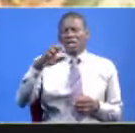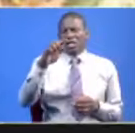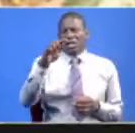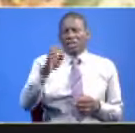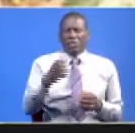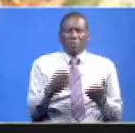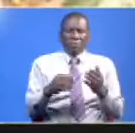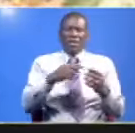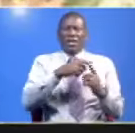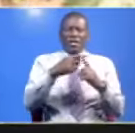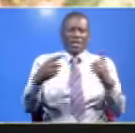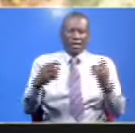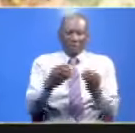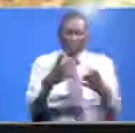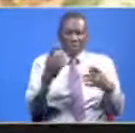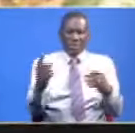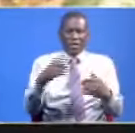main suspect,